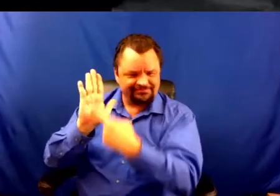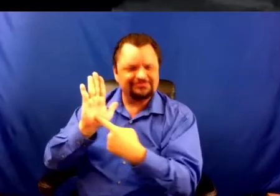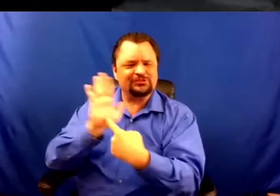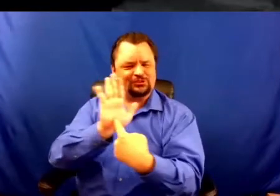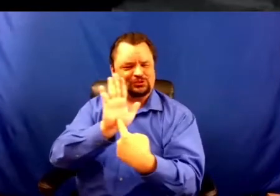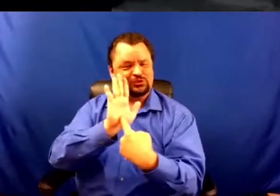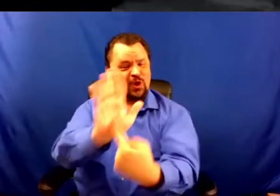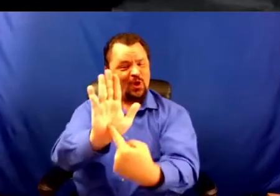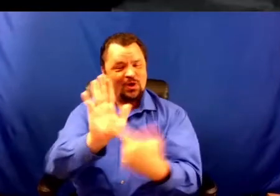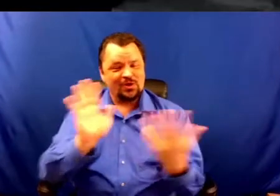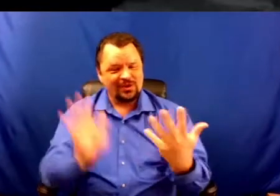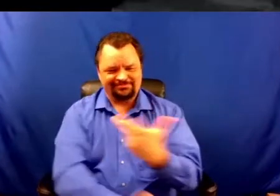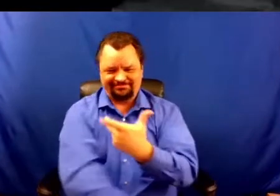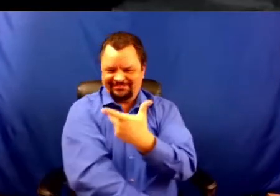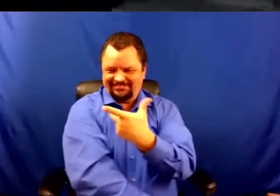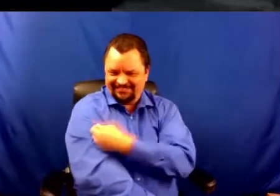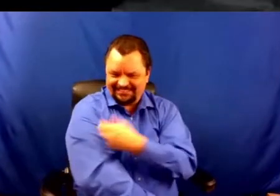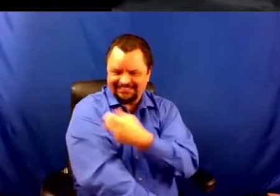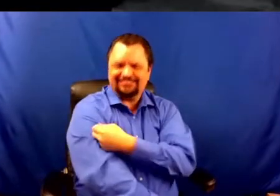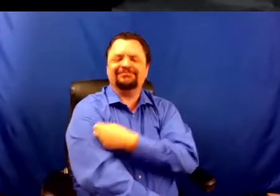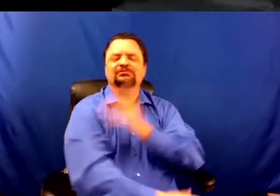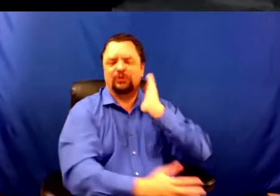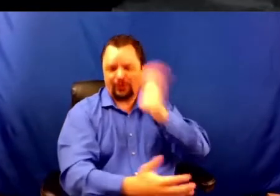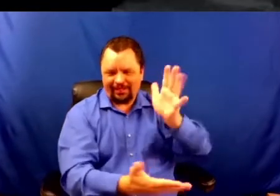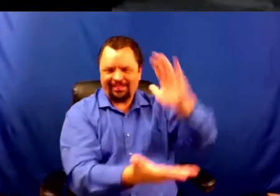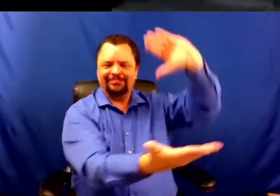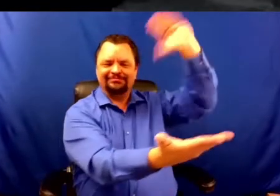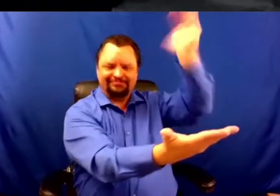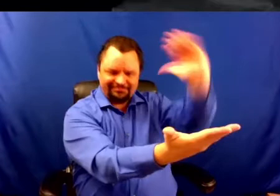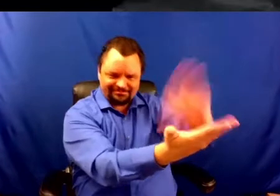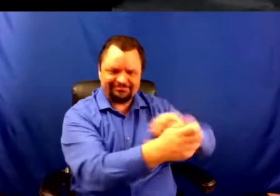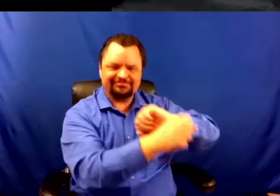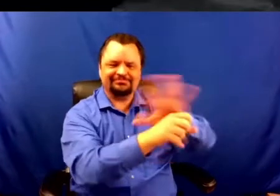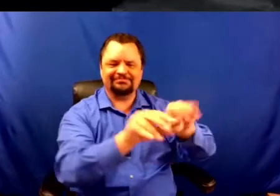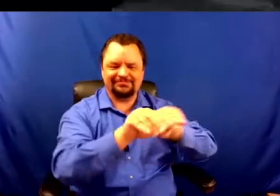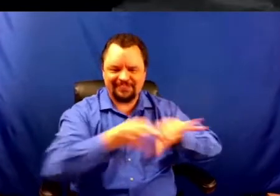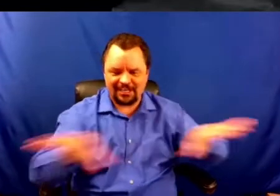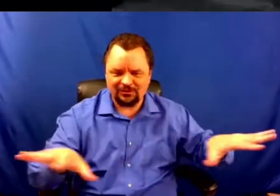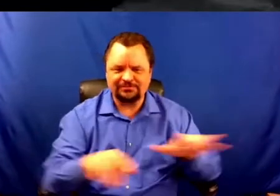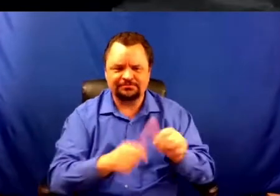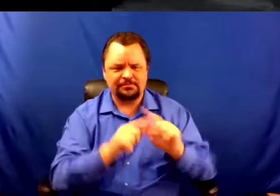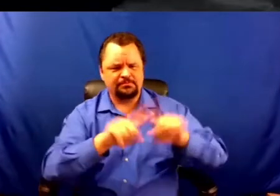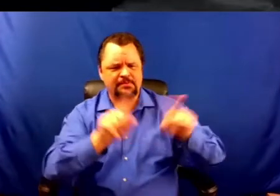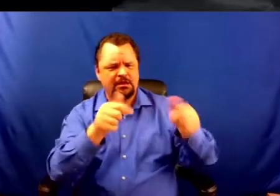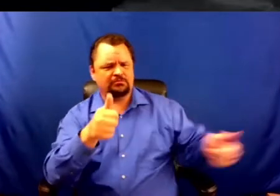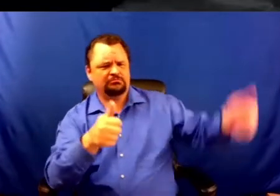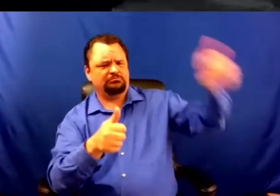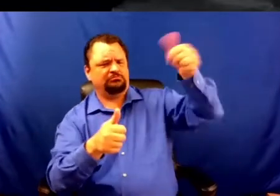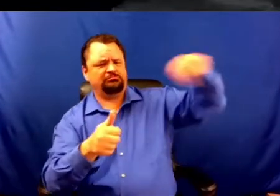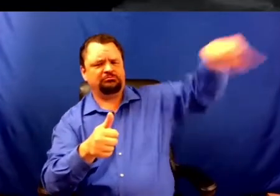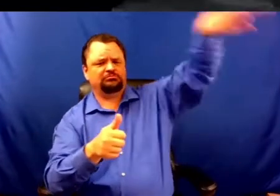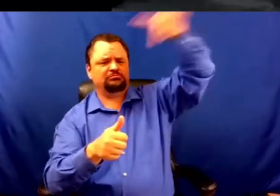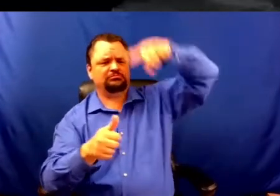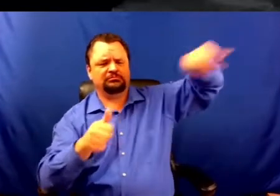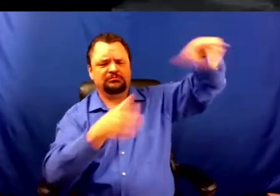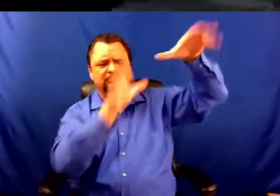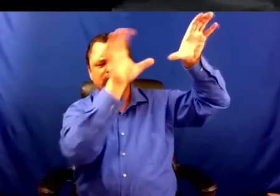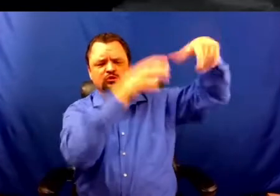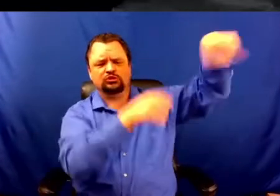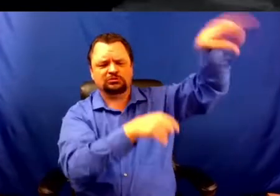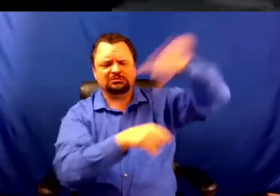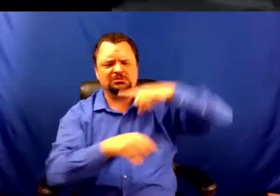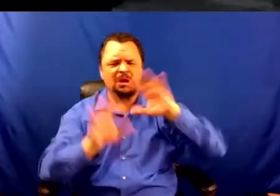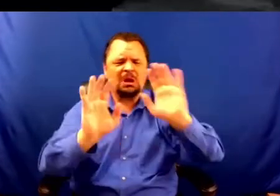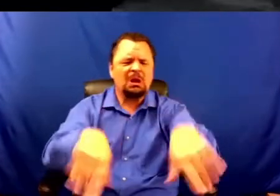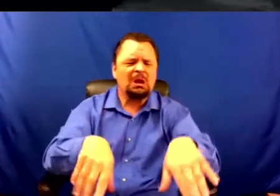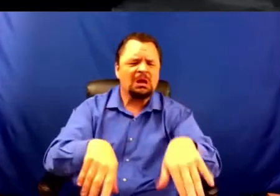of leaders that tells the public, who listens to leaders, that it's okay not to be vaccinated, and that